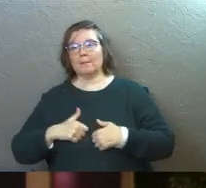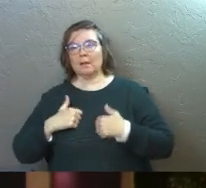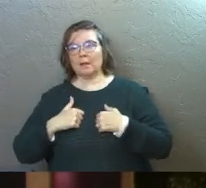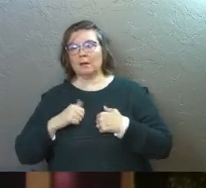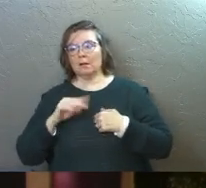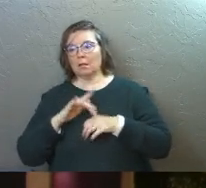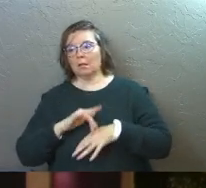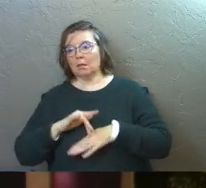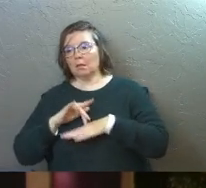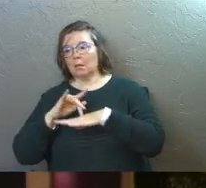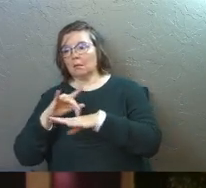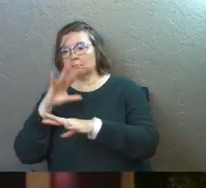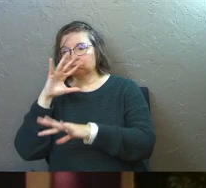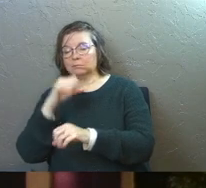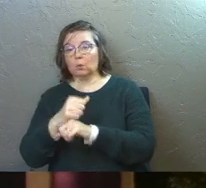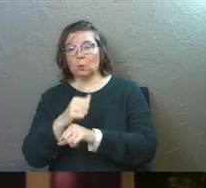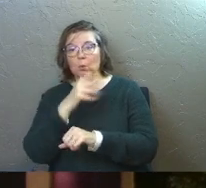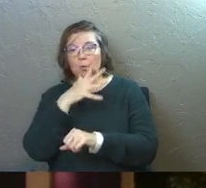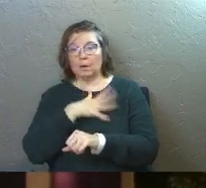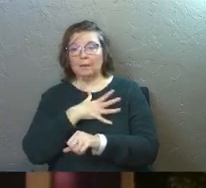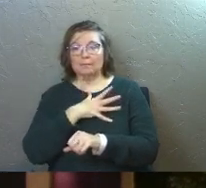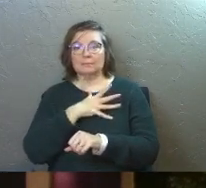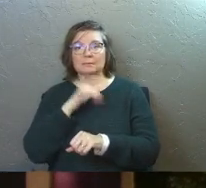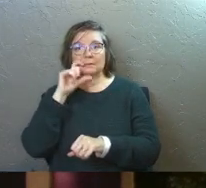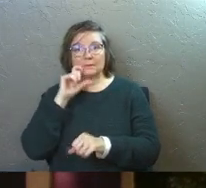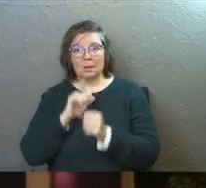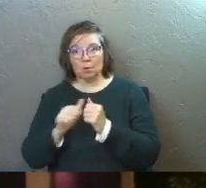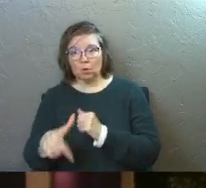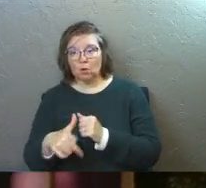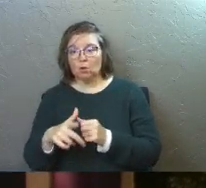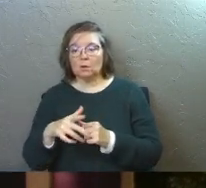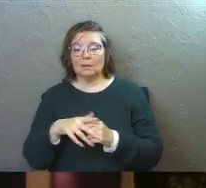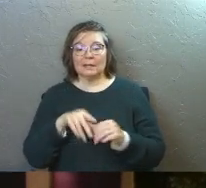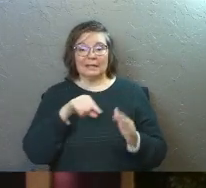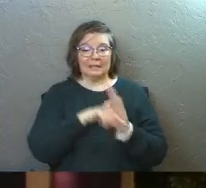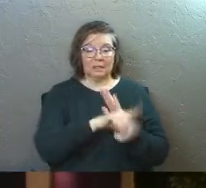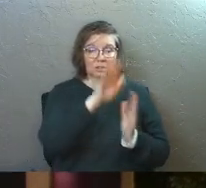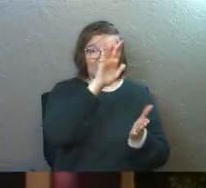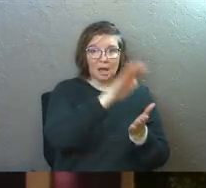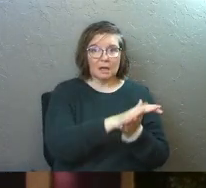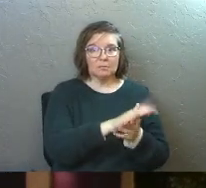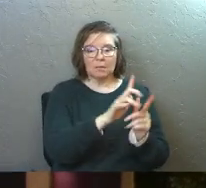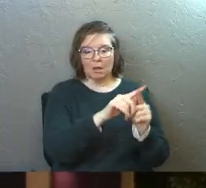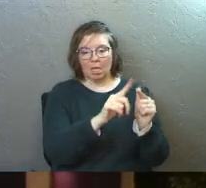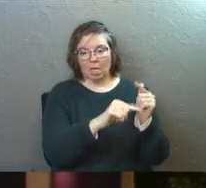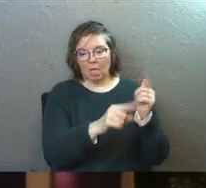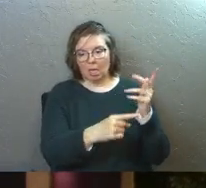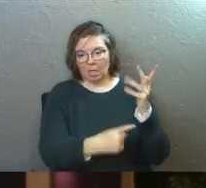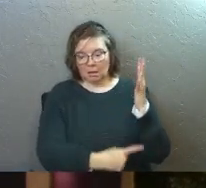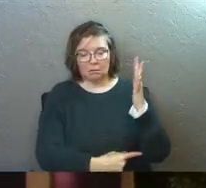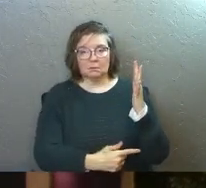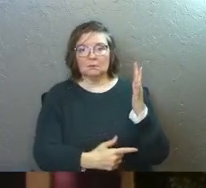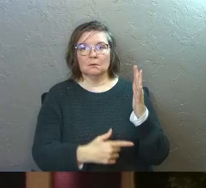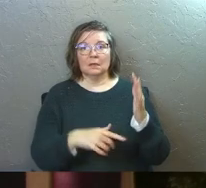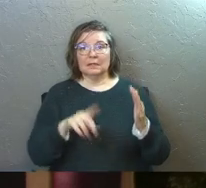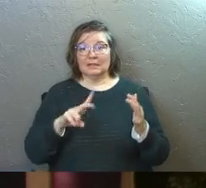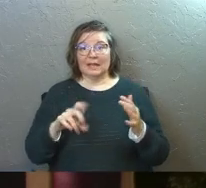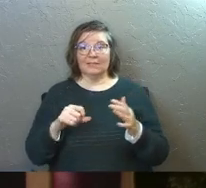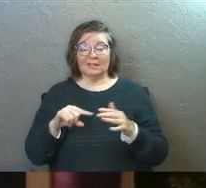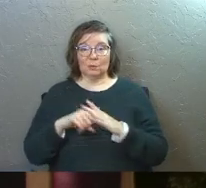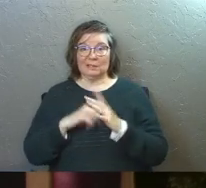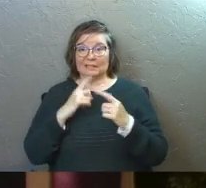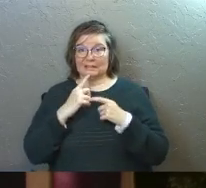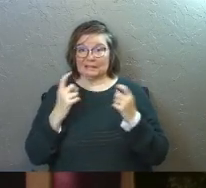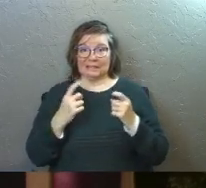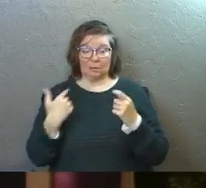goes on and on from there to where he takes this woman, he sleeps with her, he makes her his own, he kills her husband. Like, it goes on and on and on, folks, and David gets deep